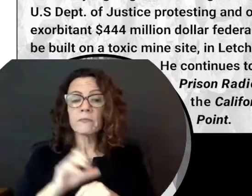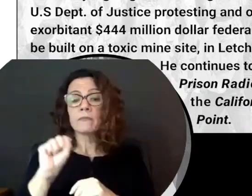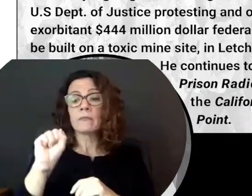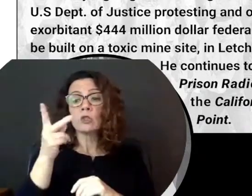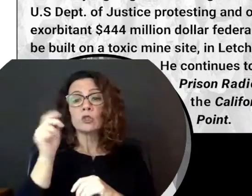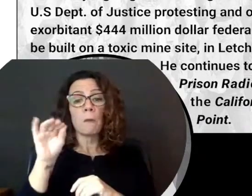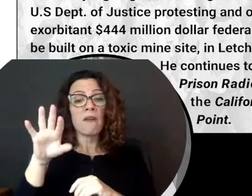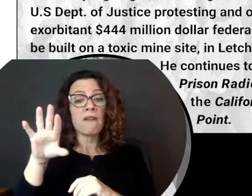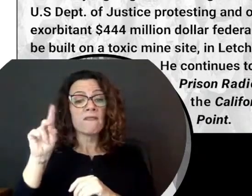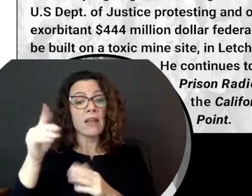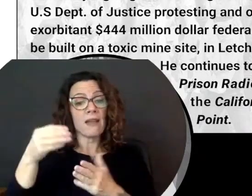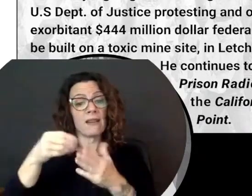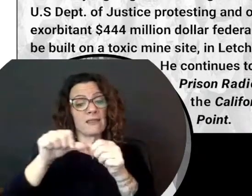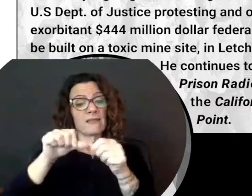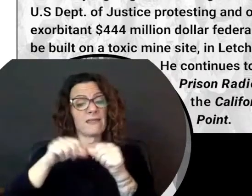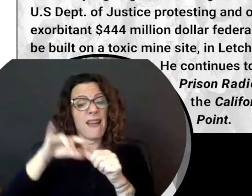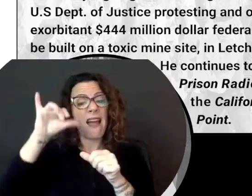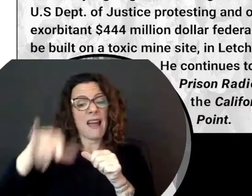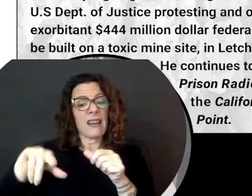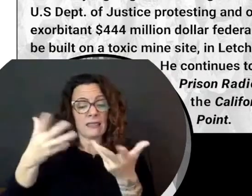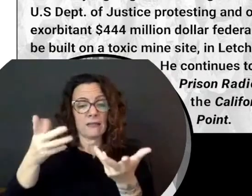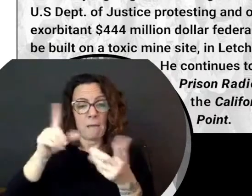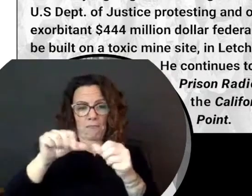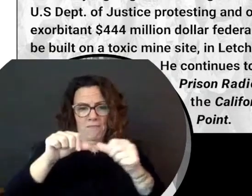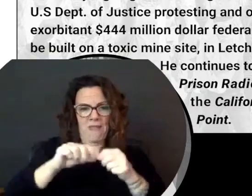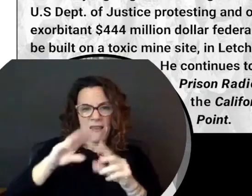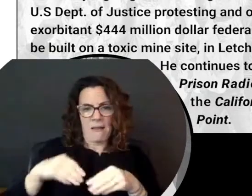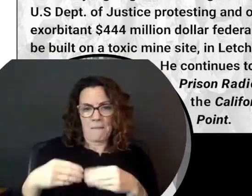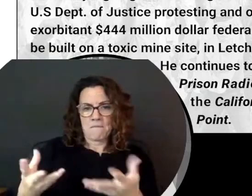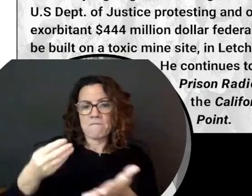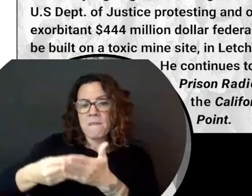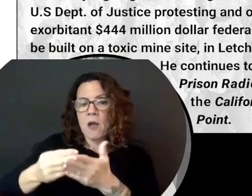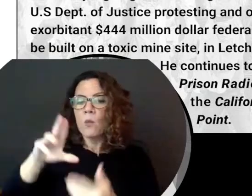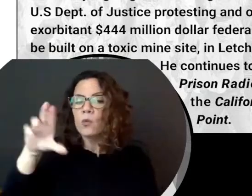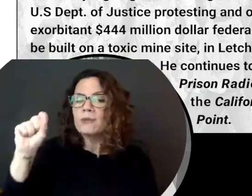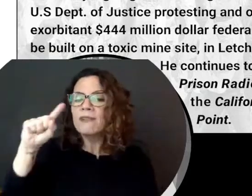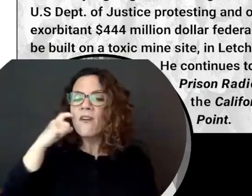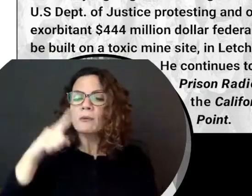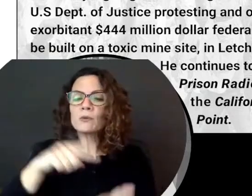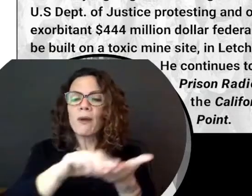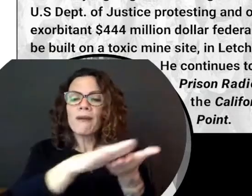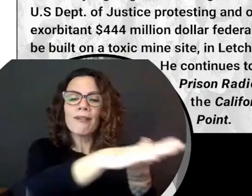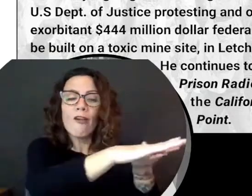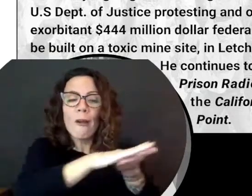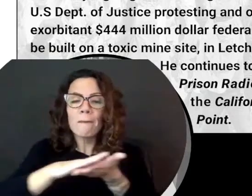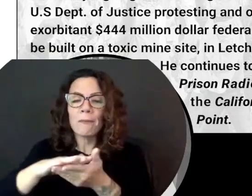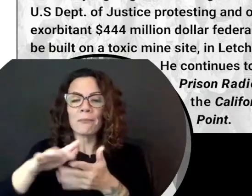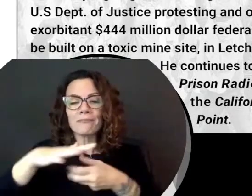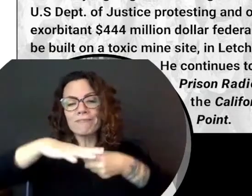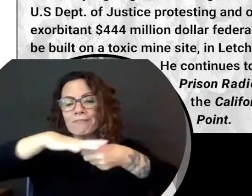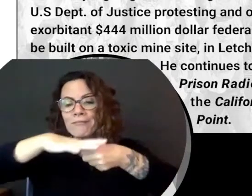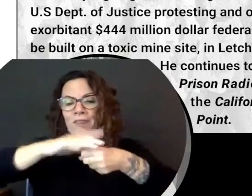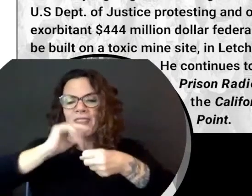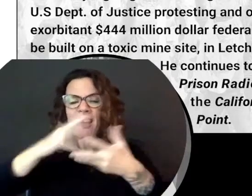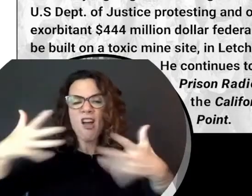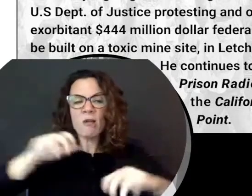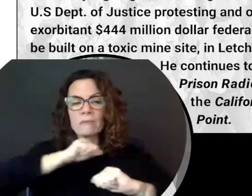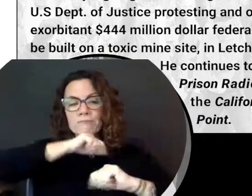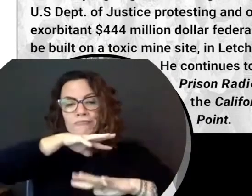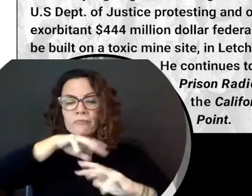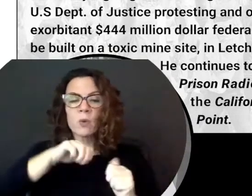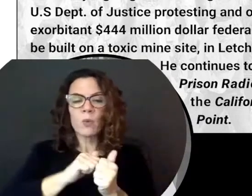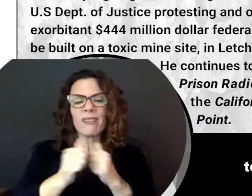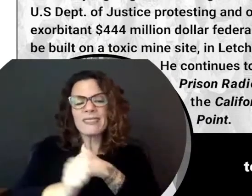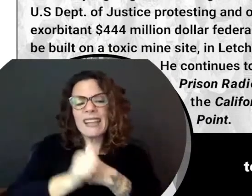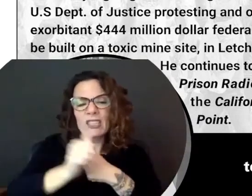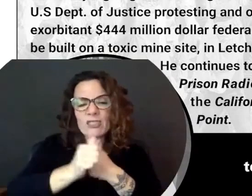law from the companies that make the area dirty. What if the government knows the land is